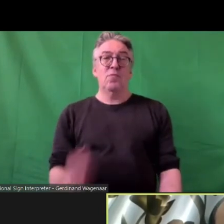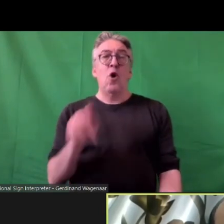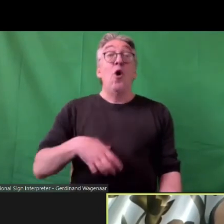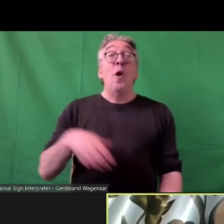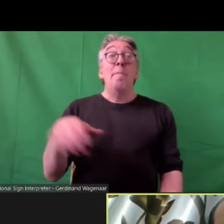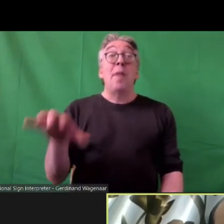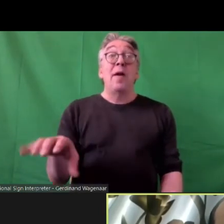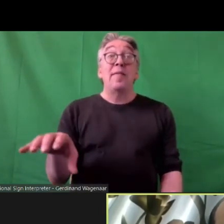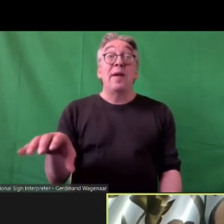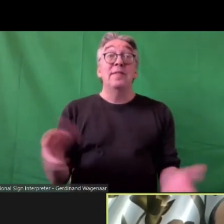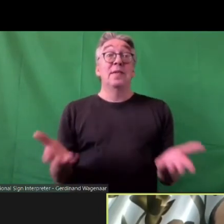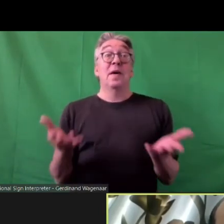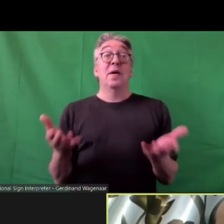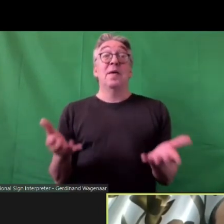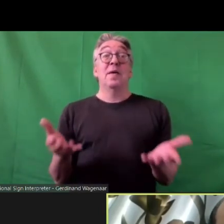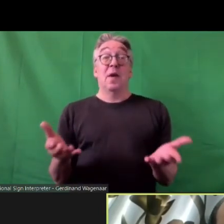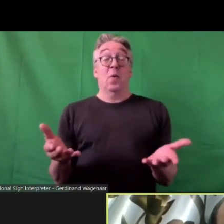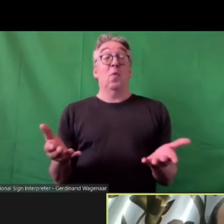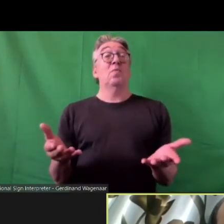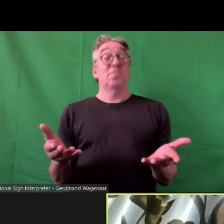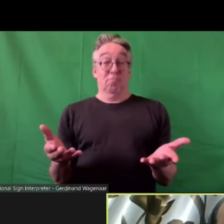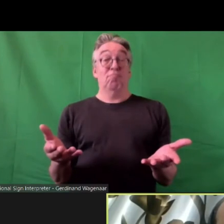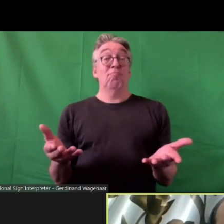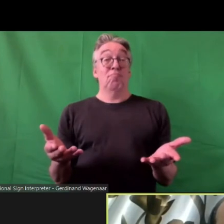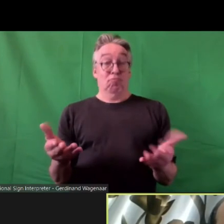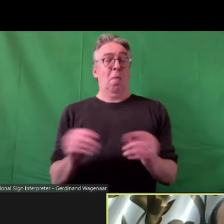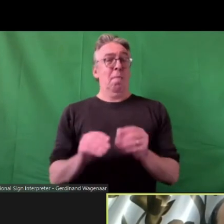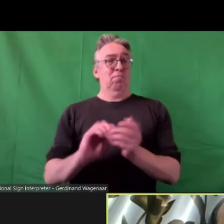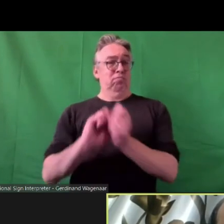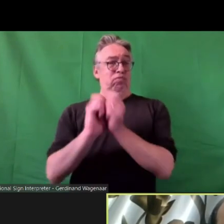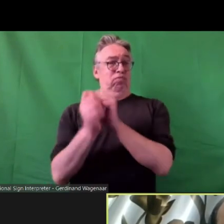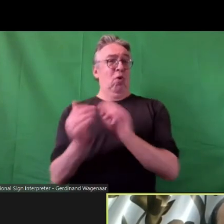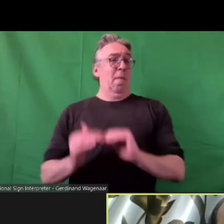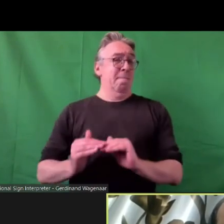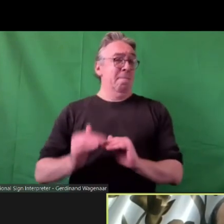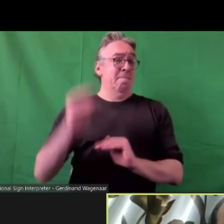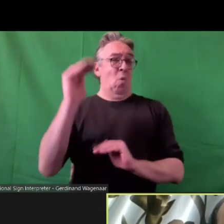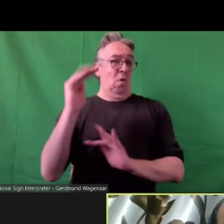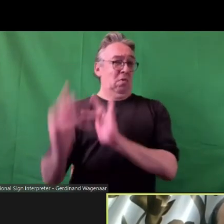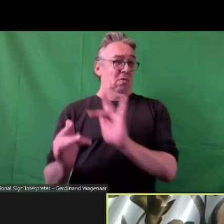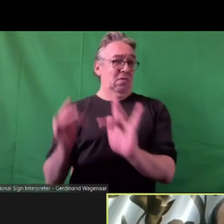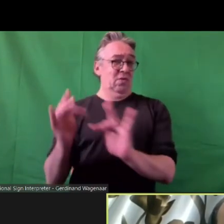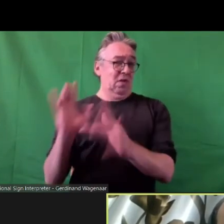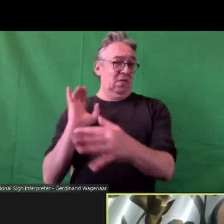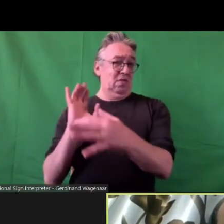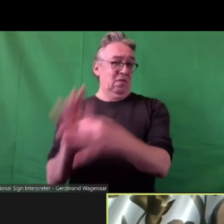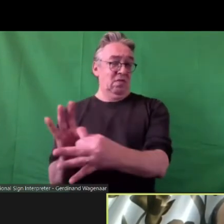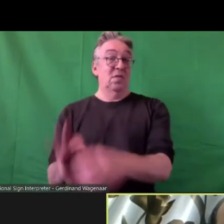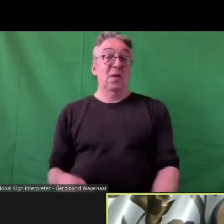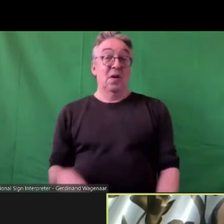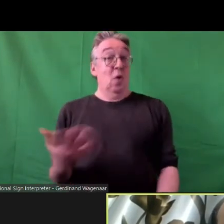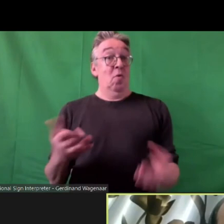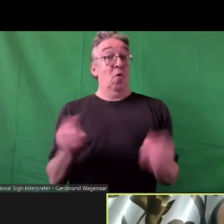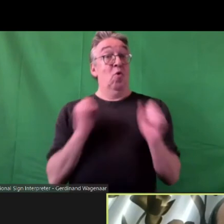have an opportunity to make it more inclusive and barrier free for all. Bangladesh is the first, one of the first country who